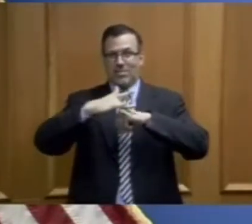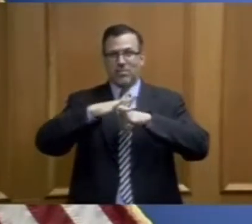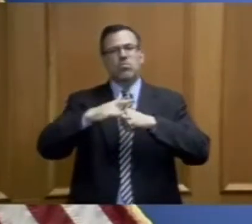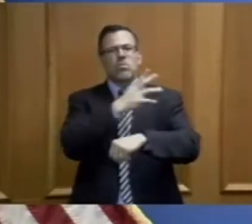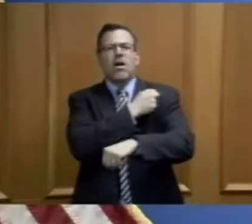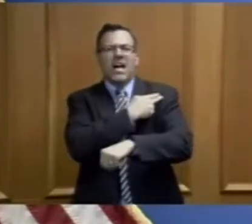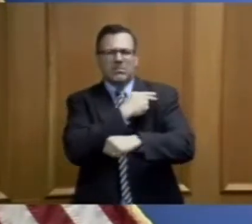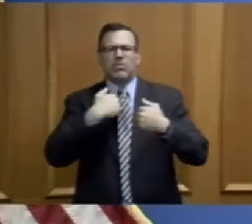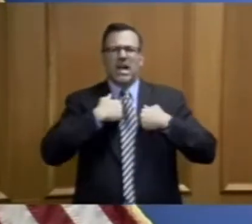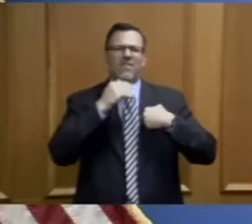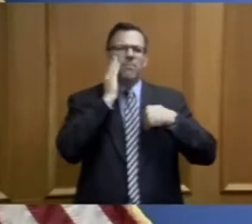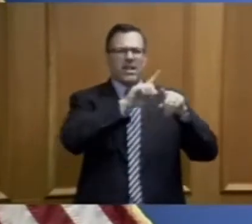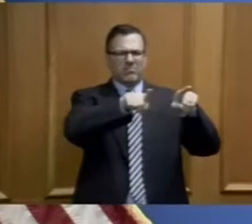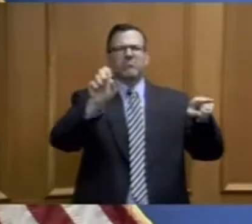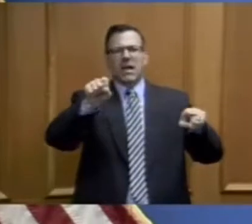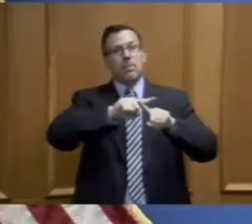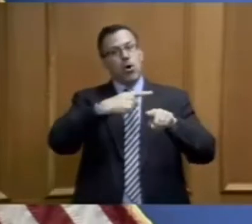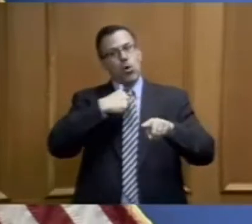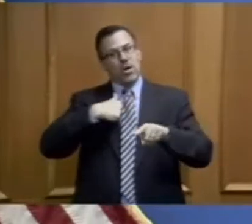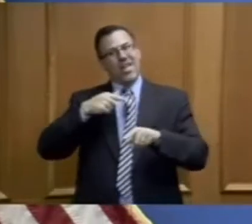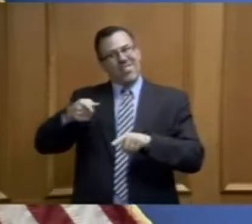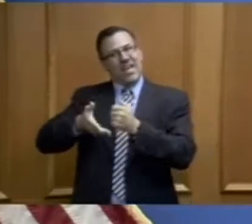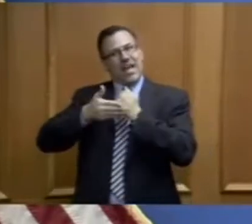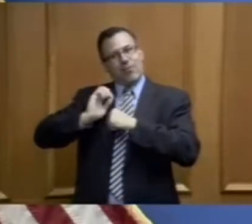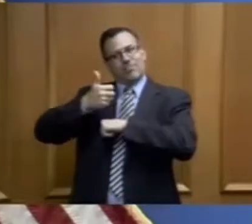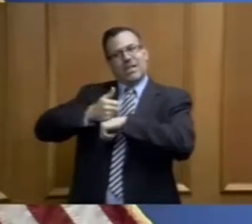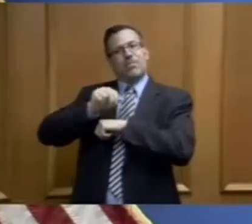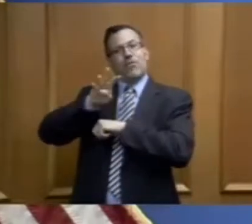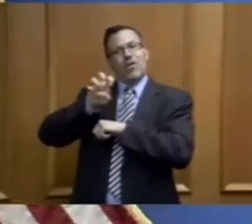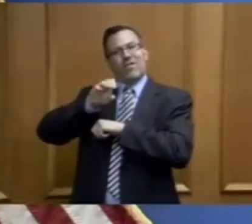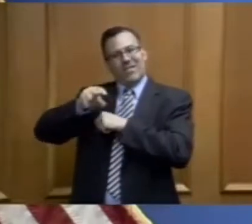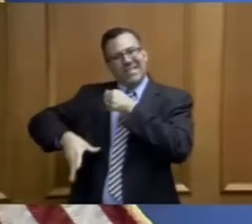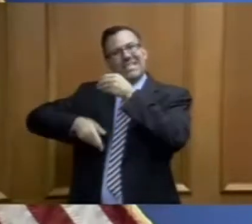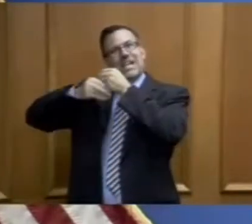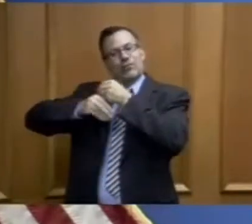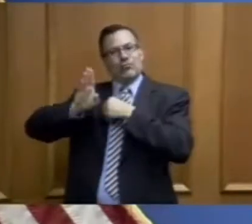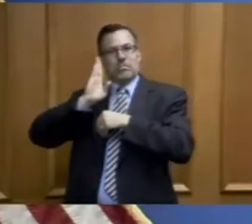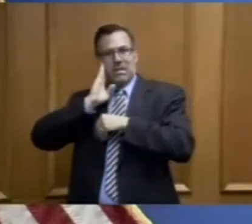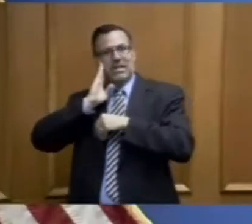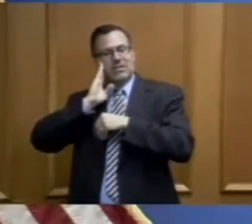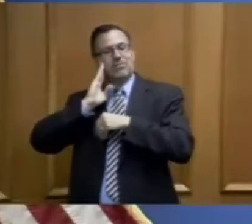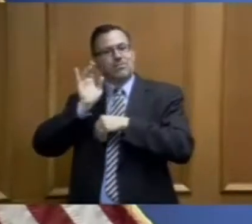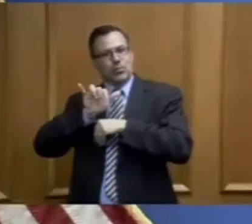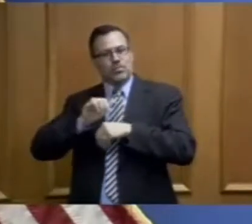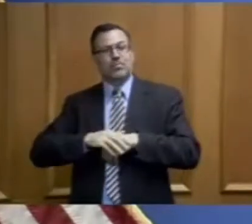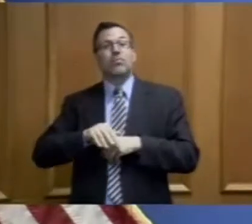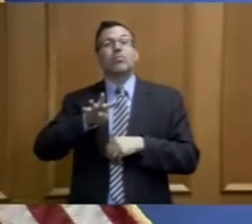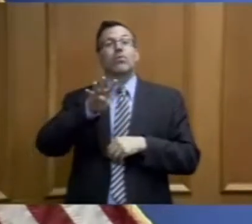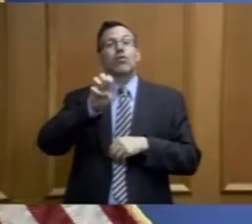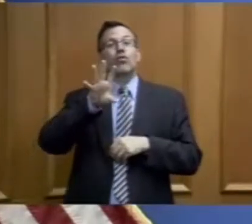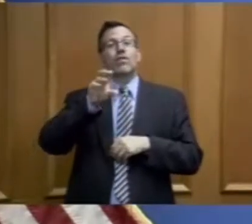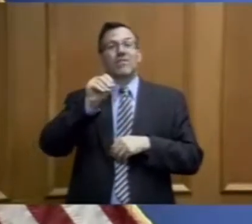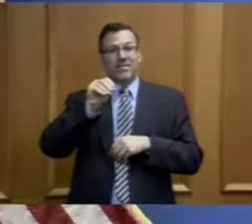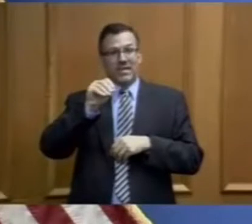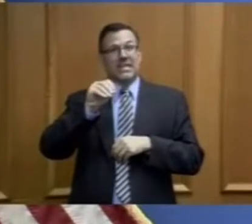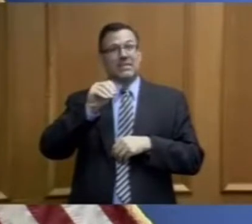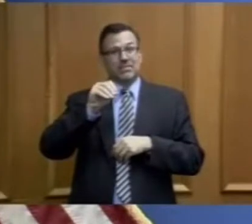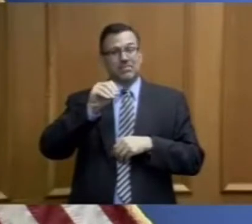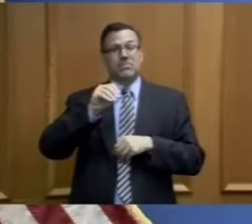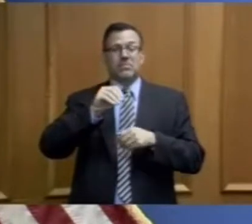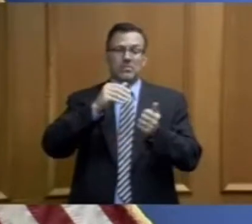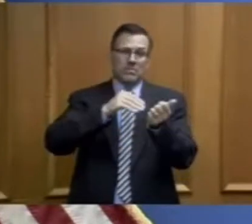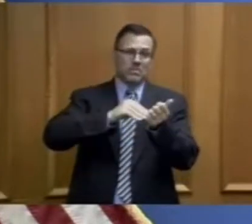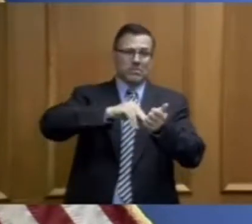traditional healthcare system. We also have 1,000 healthcare workers who are on call, stand ready to